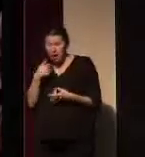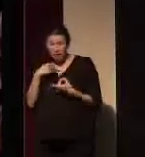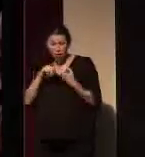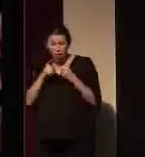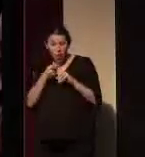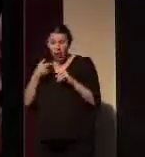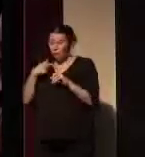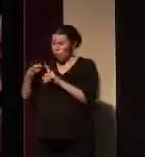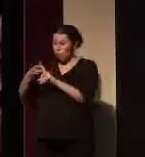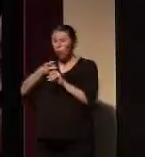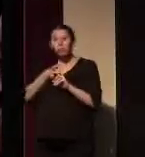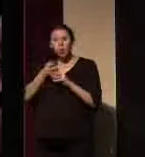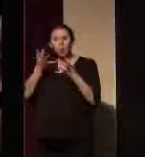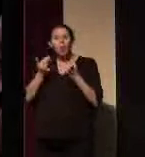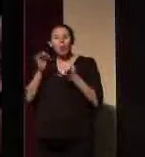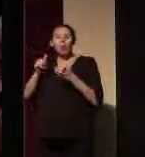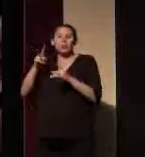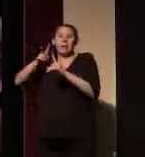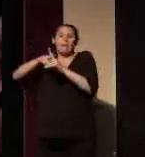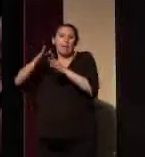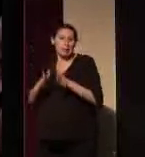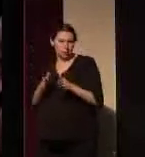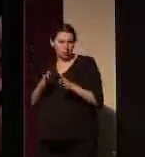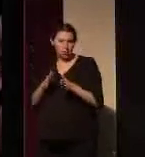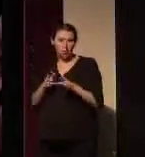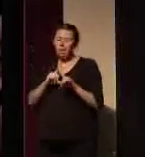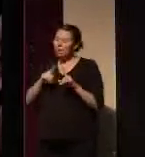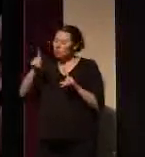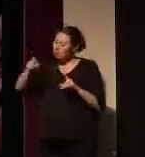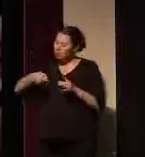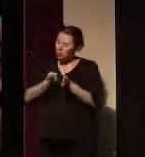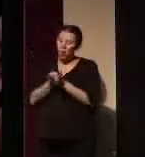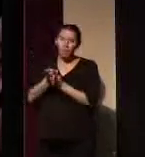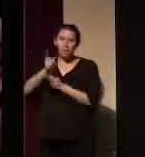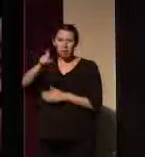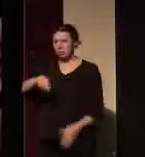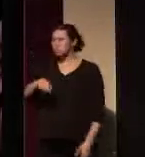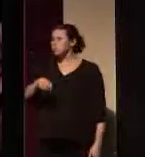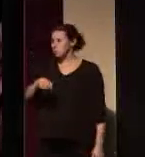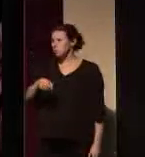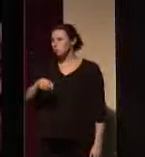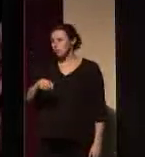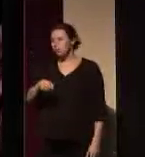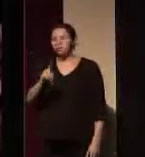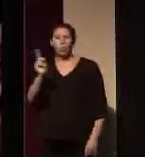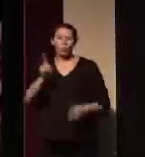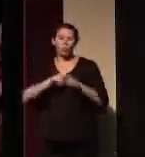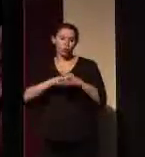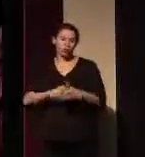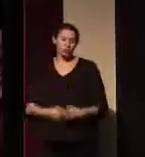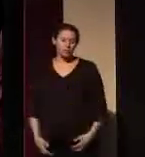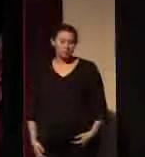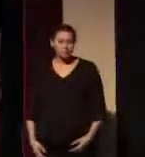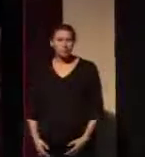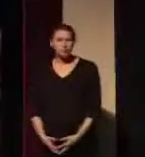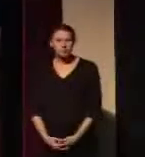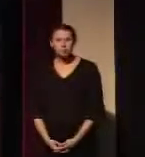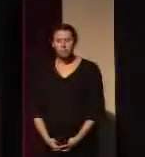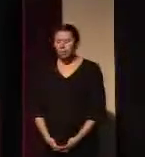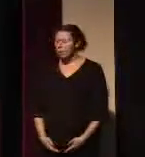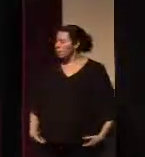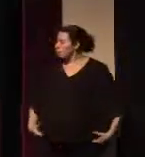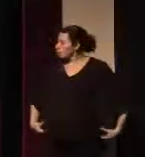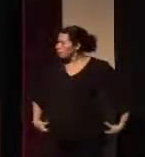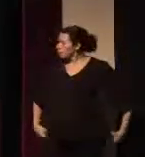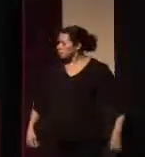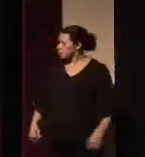recruited, I'd love to have those applicants. You have to be honest with me. And that's where it all begins. Thank you. So let me jump in